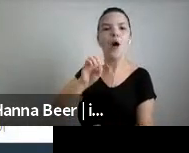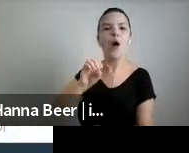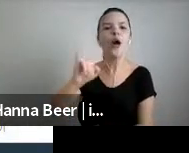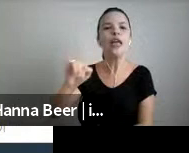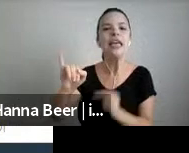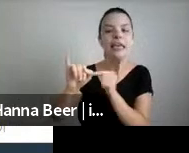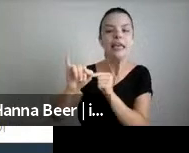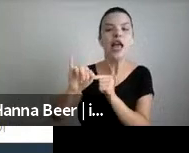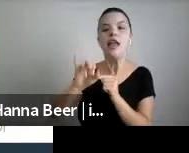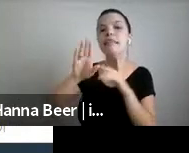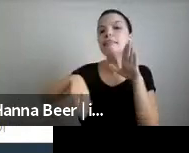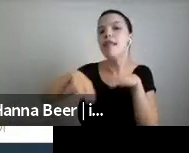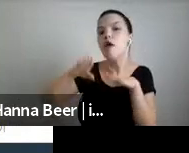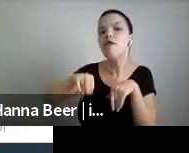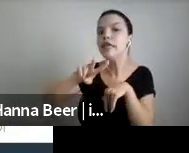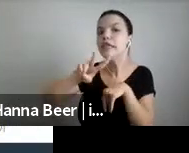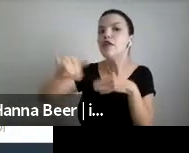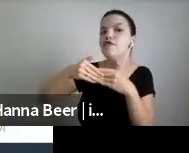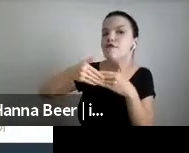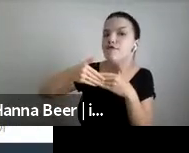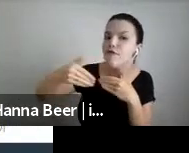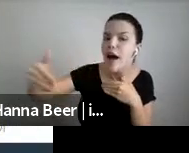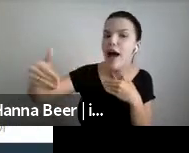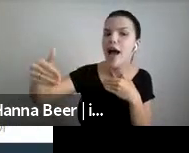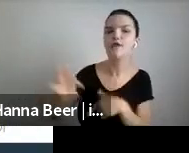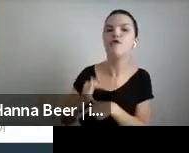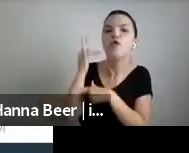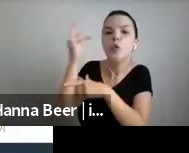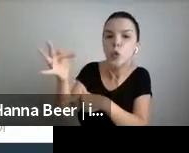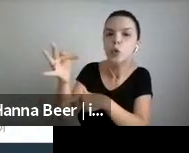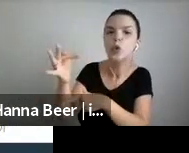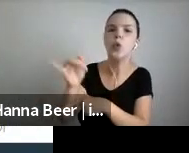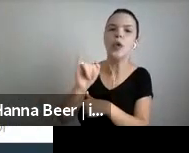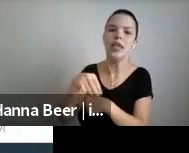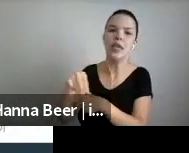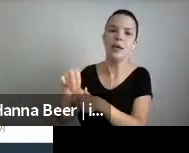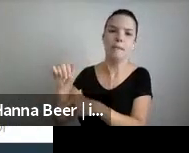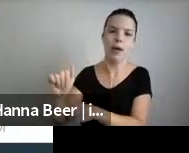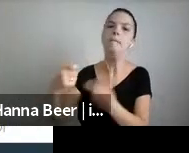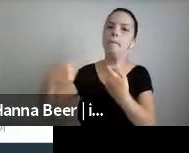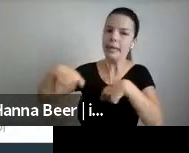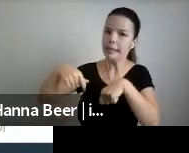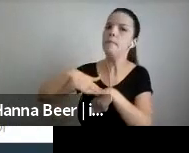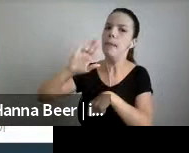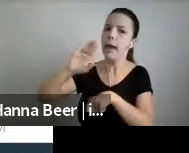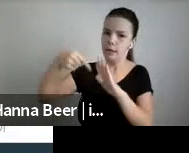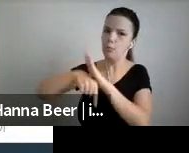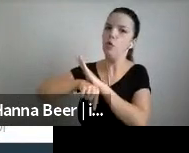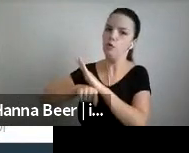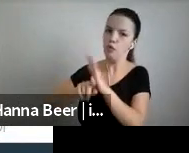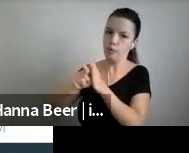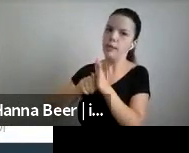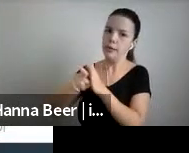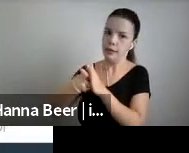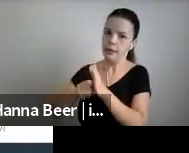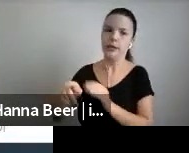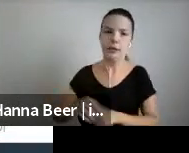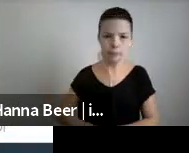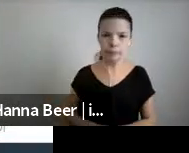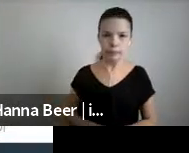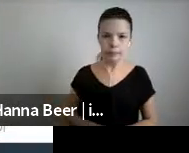important areas in future with quite a bit more research. This is just the polar